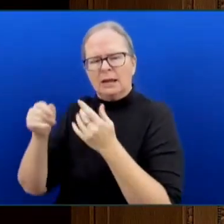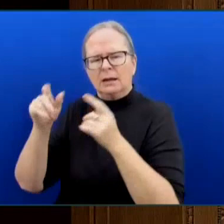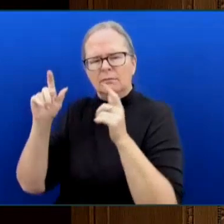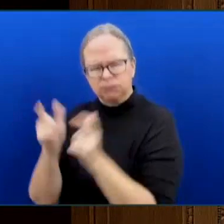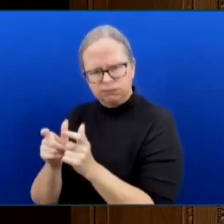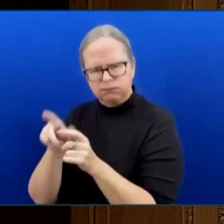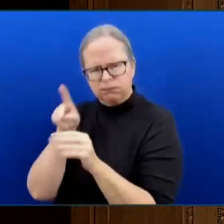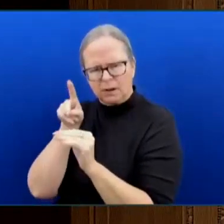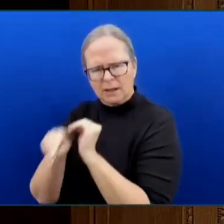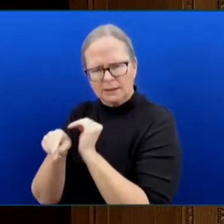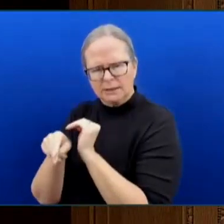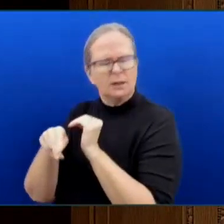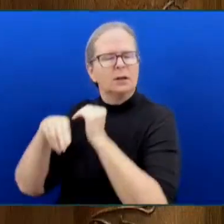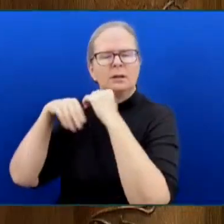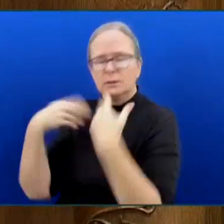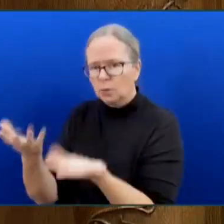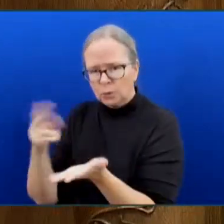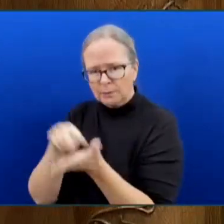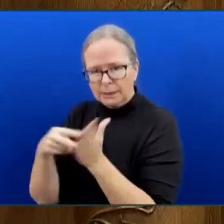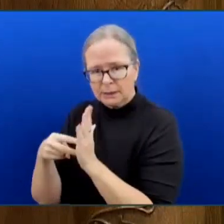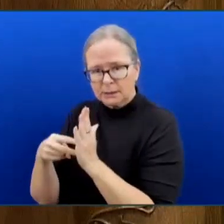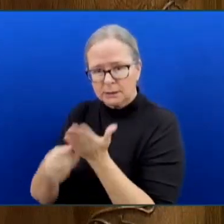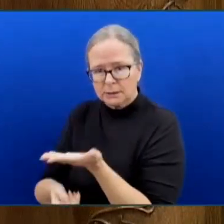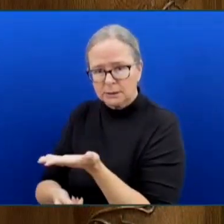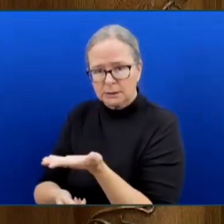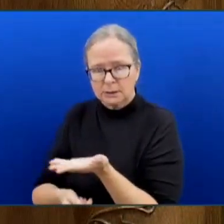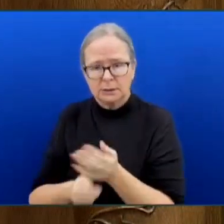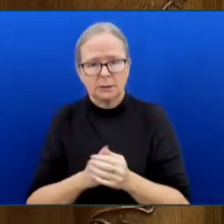their project? Why are you at?